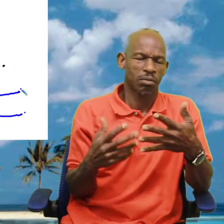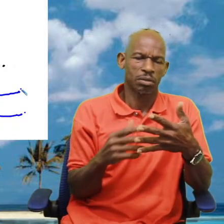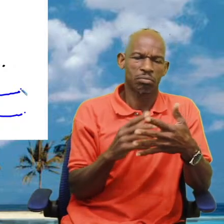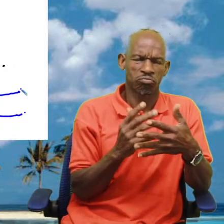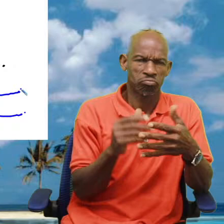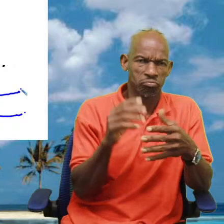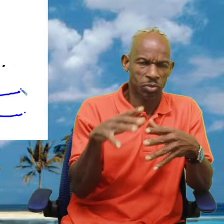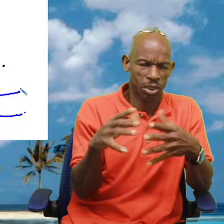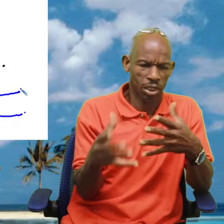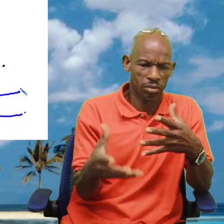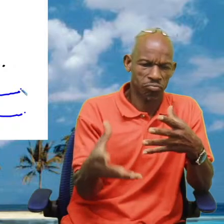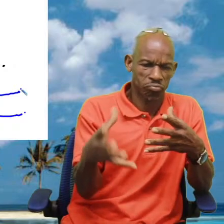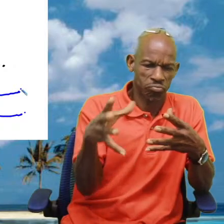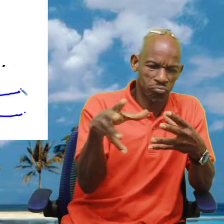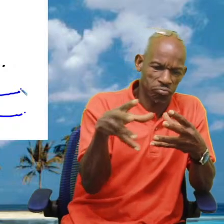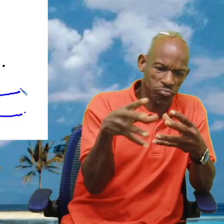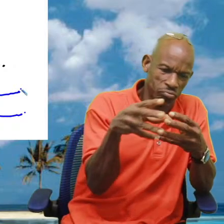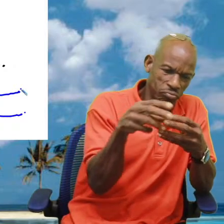I can combine